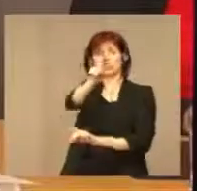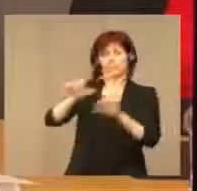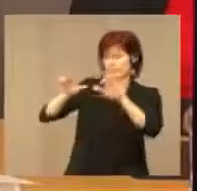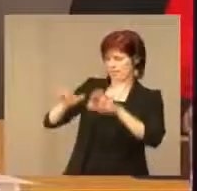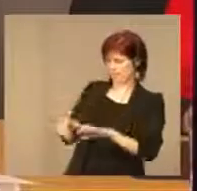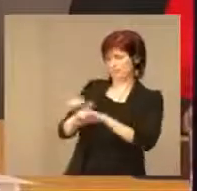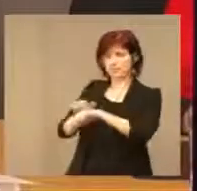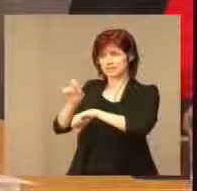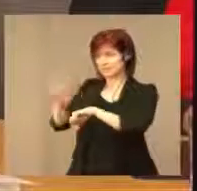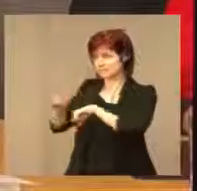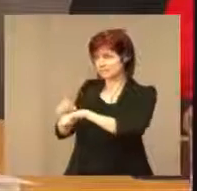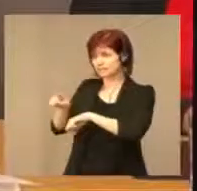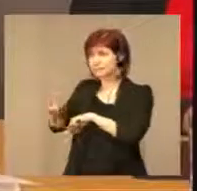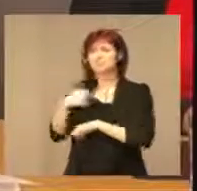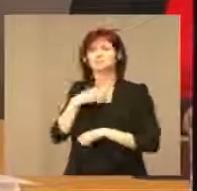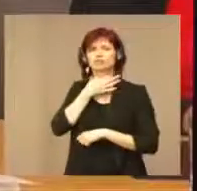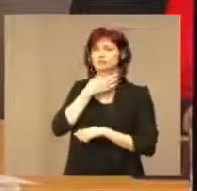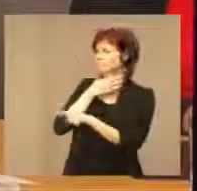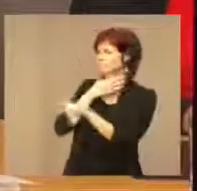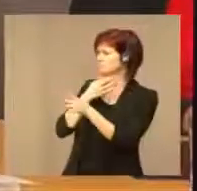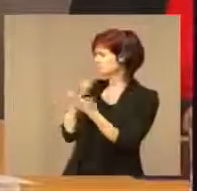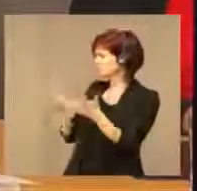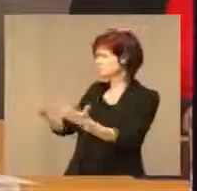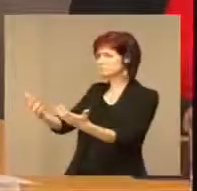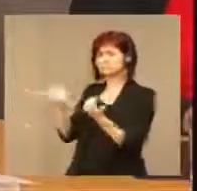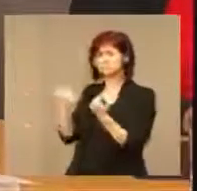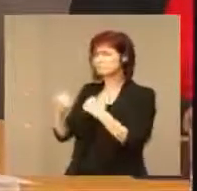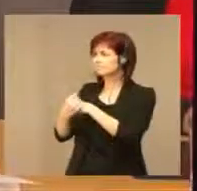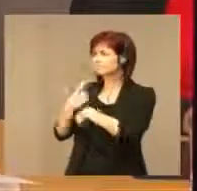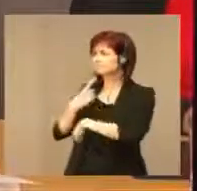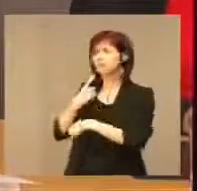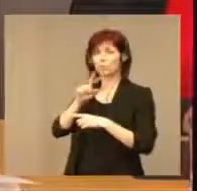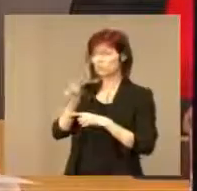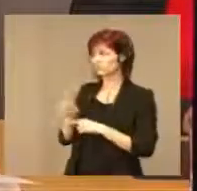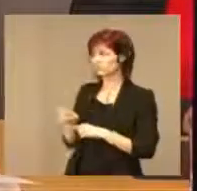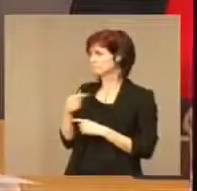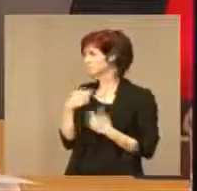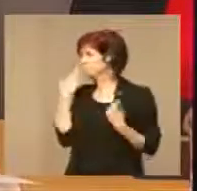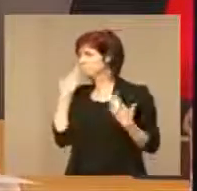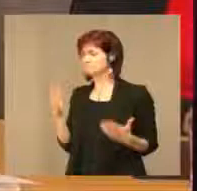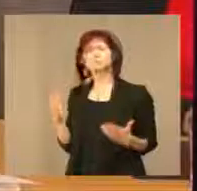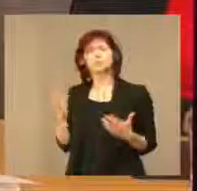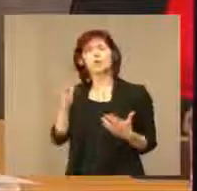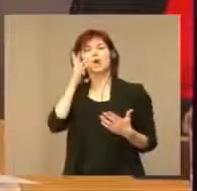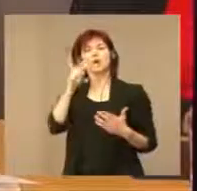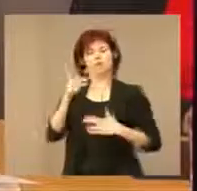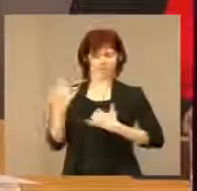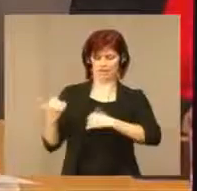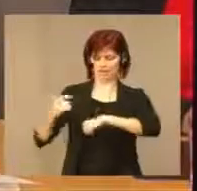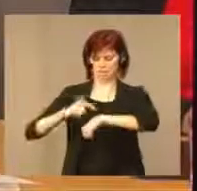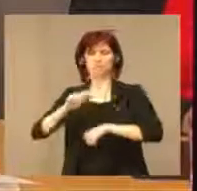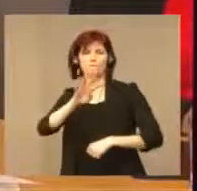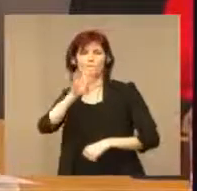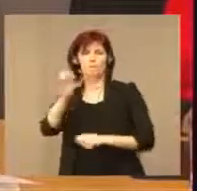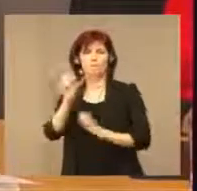And I don't know if we've received any questions yet. And we have 40 minutes of questions that we will have